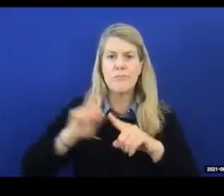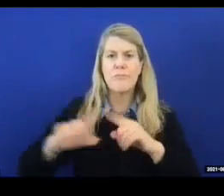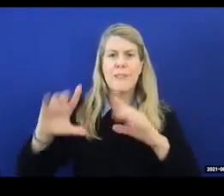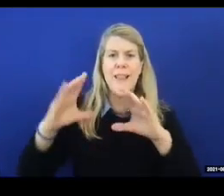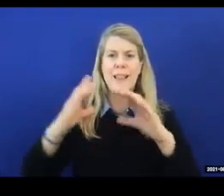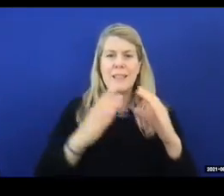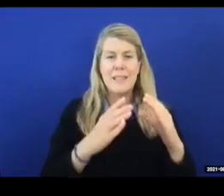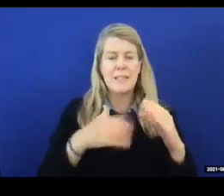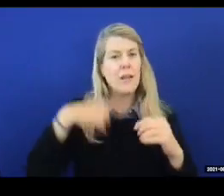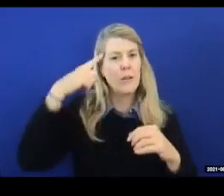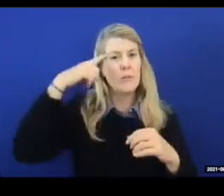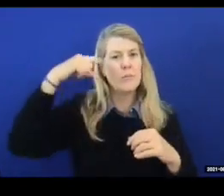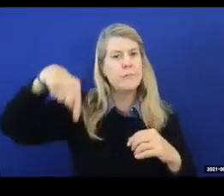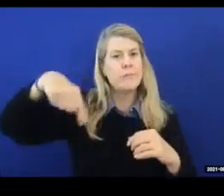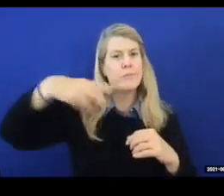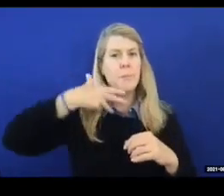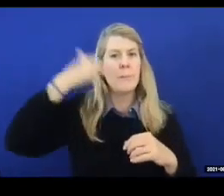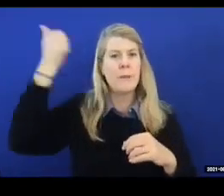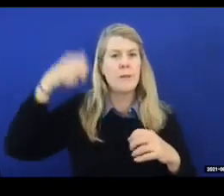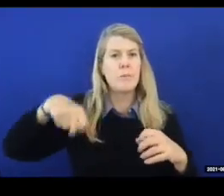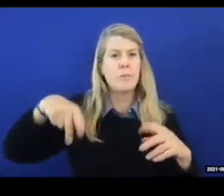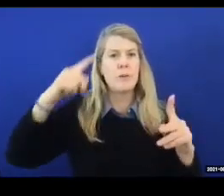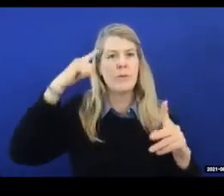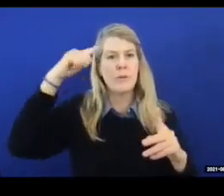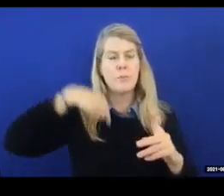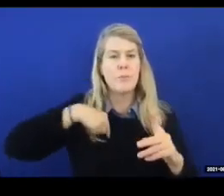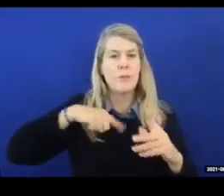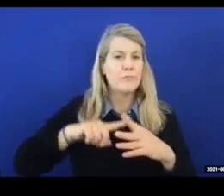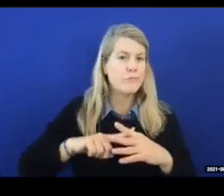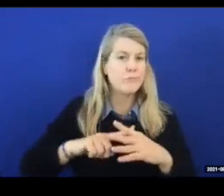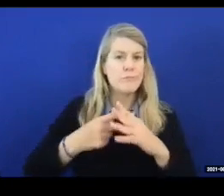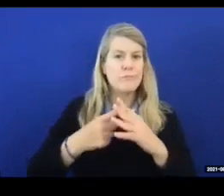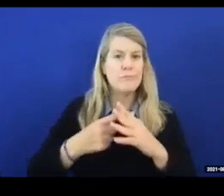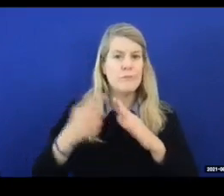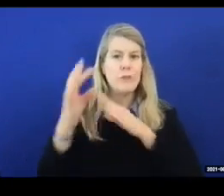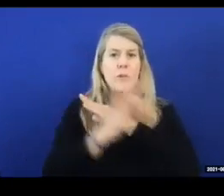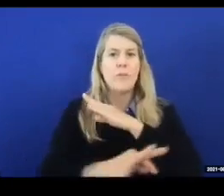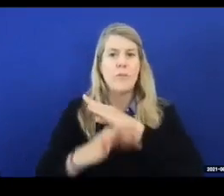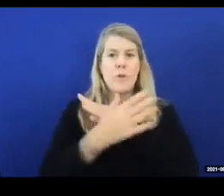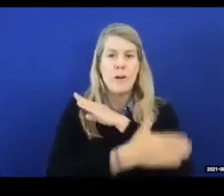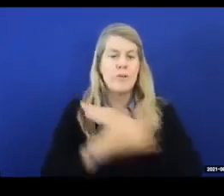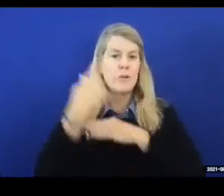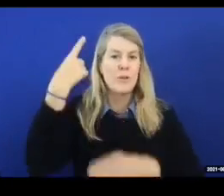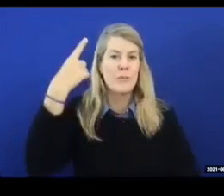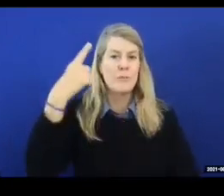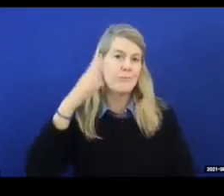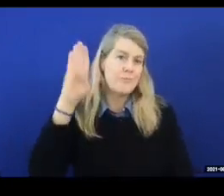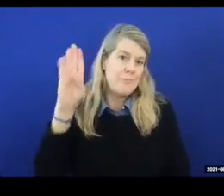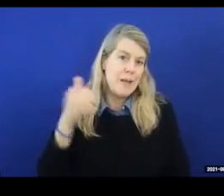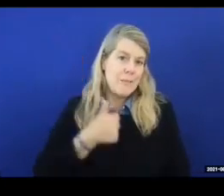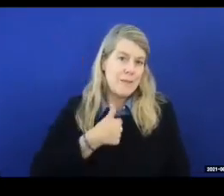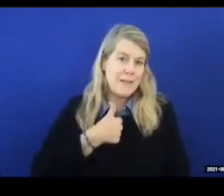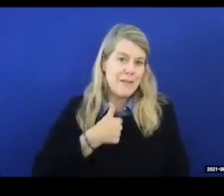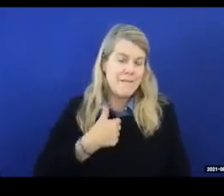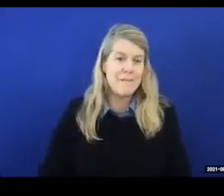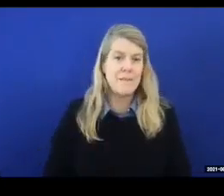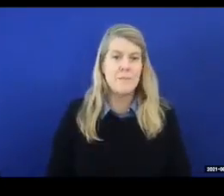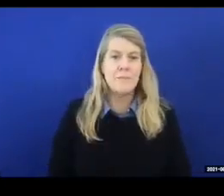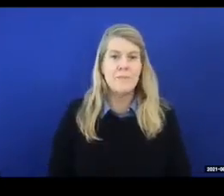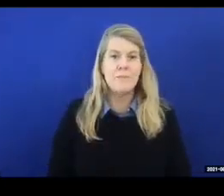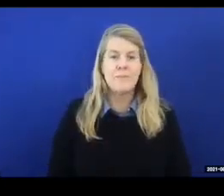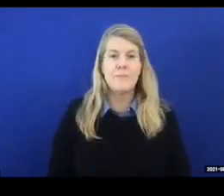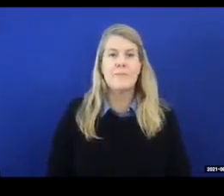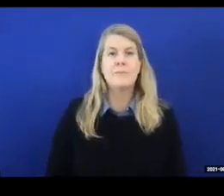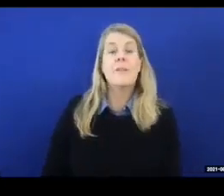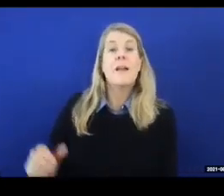I could take. I thought this was the best opportunity for me to start in a foreign country by myself. I was inspired